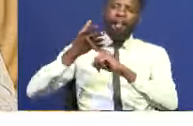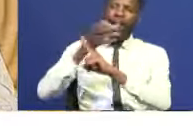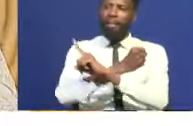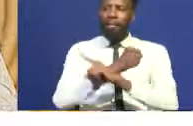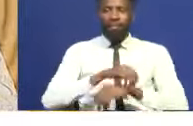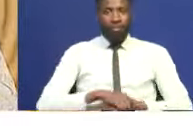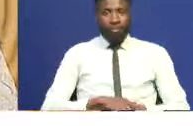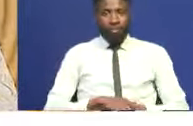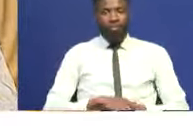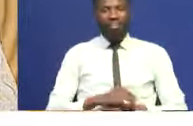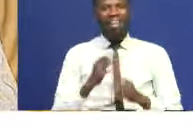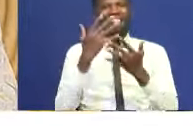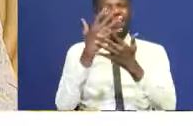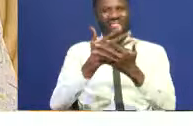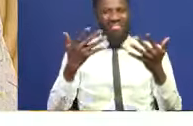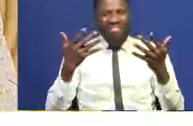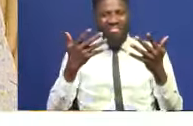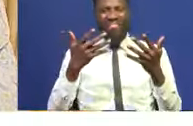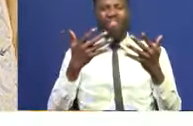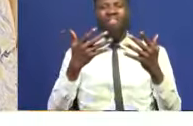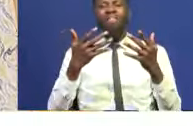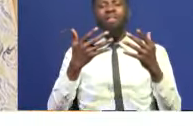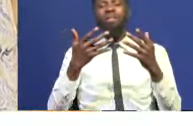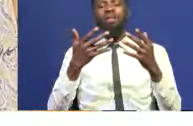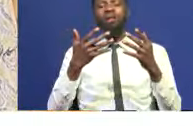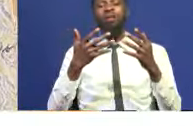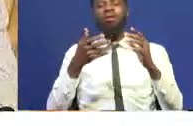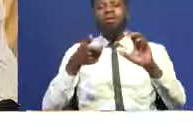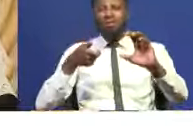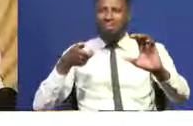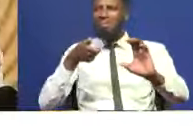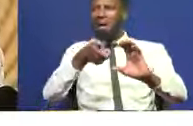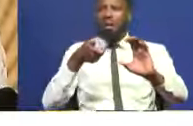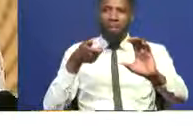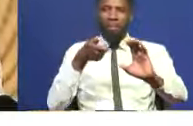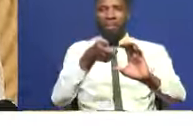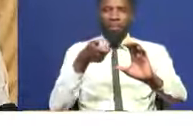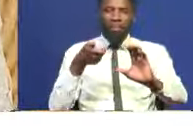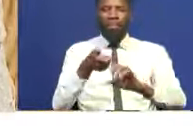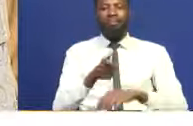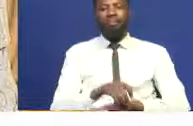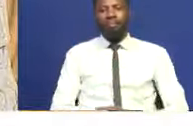certain objects, we do certain objects and pull it